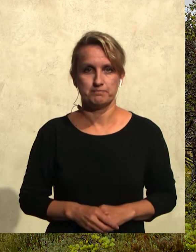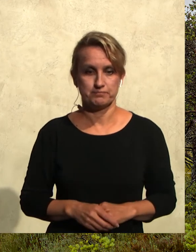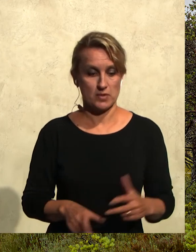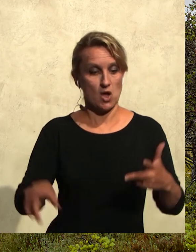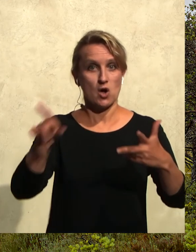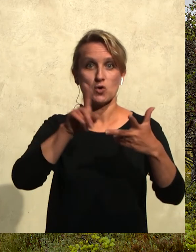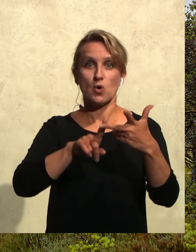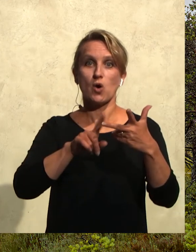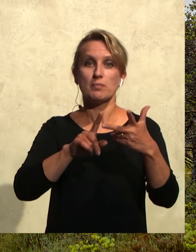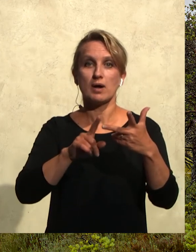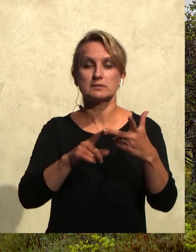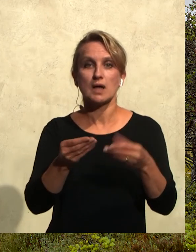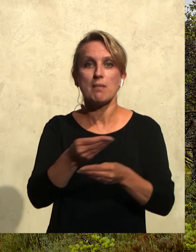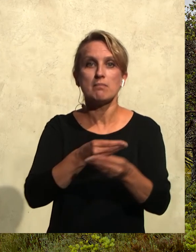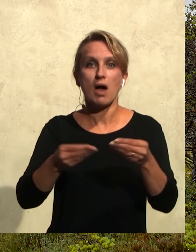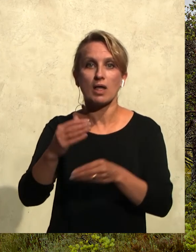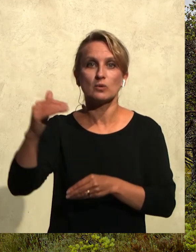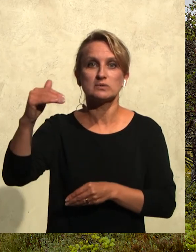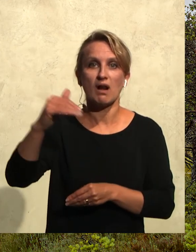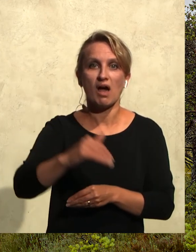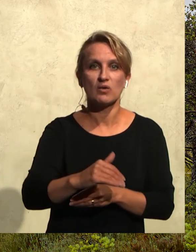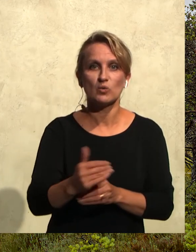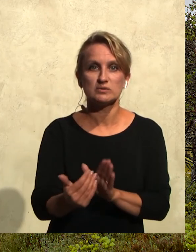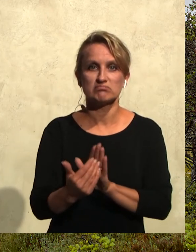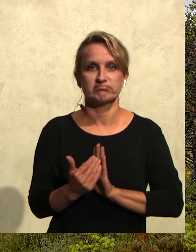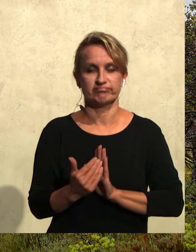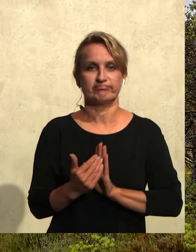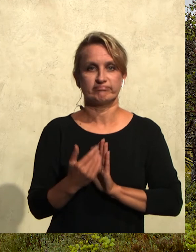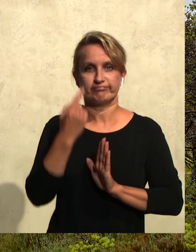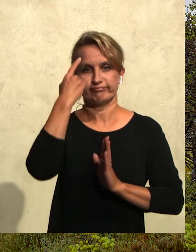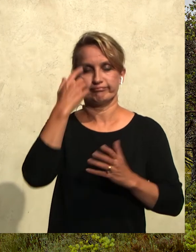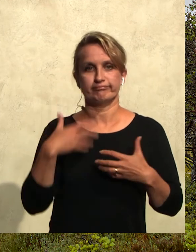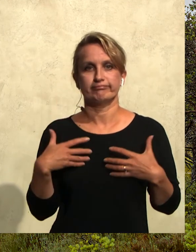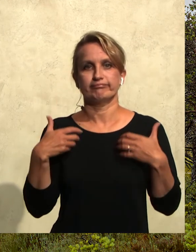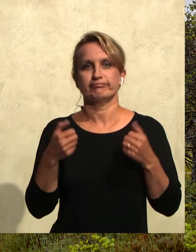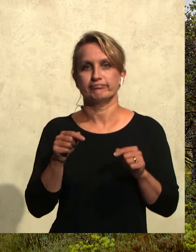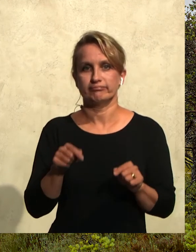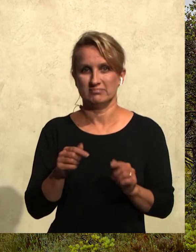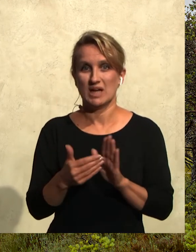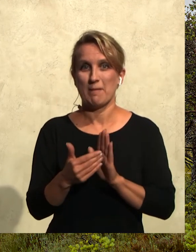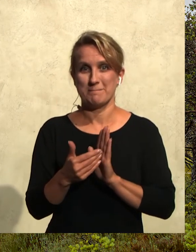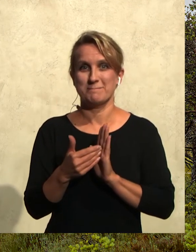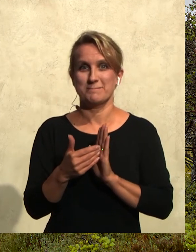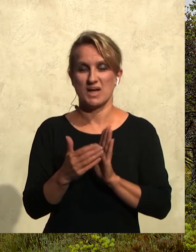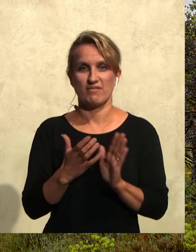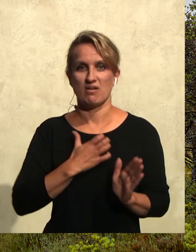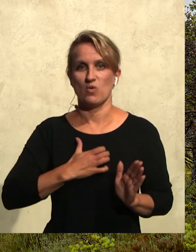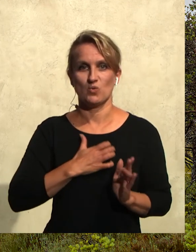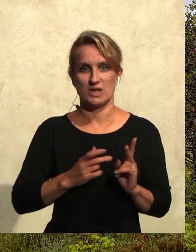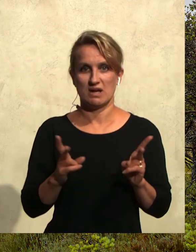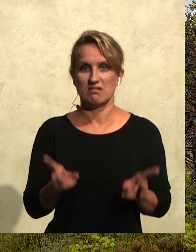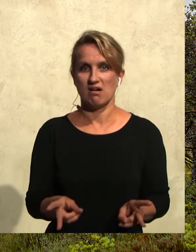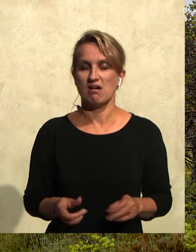unemployment, impoverishment, and exclusion, of course, is absolutely enormous, and it remains to be seen